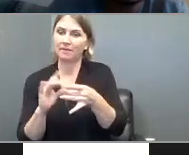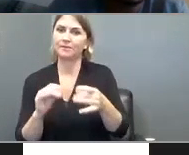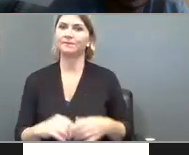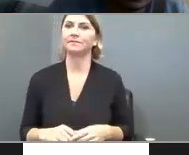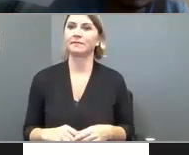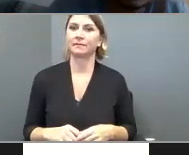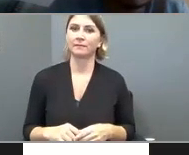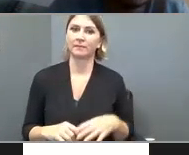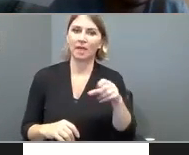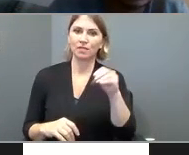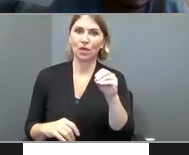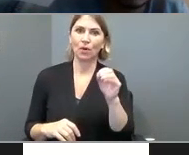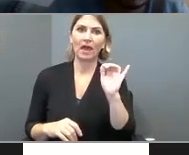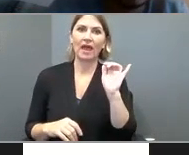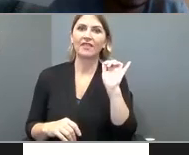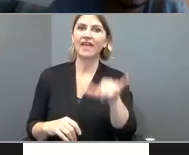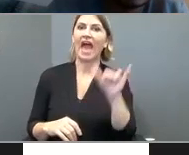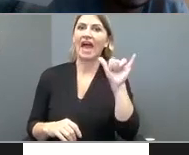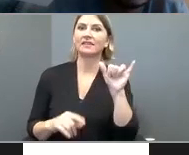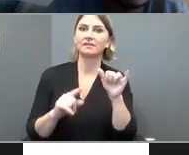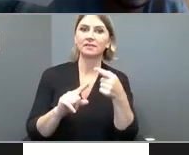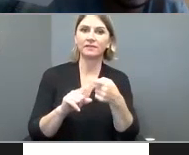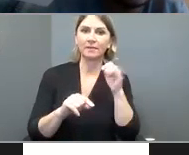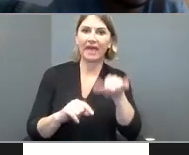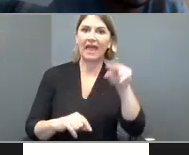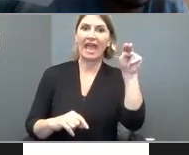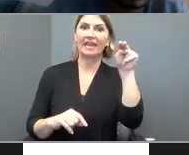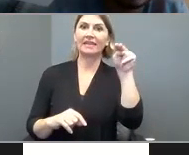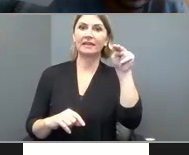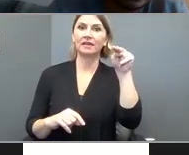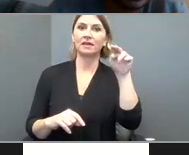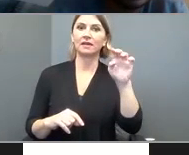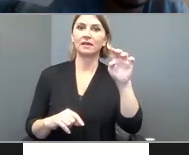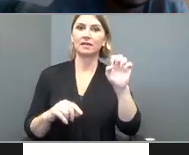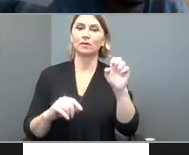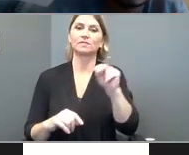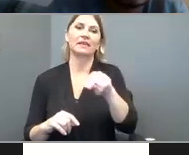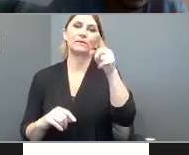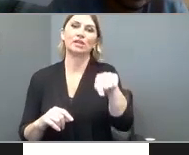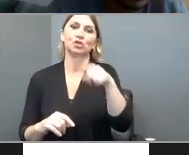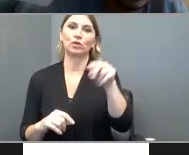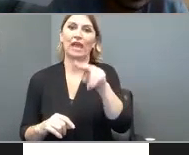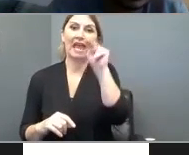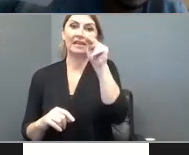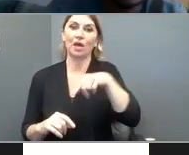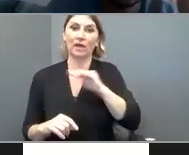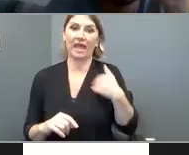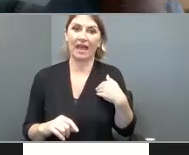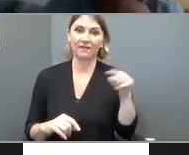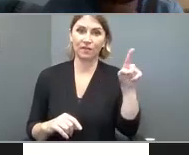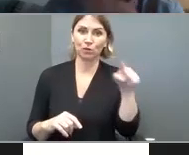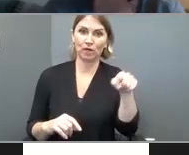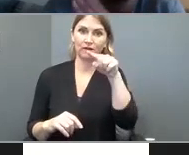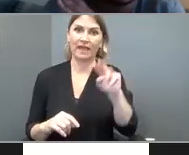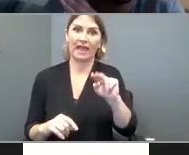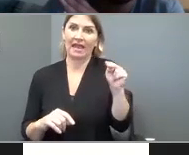The square root part comes out because of this half here. So it is n raised to power of n, right? And we have square root of n here, that is half